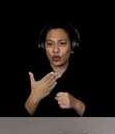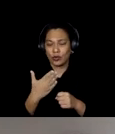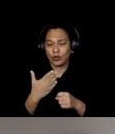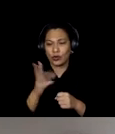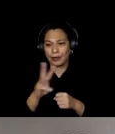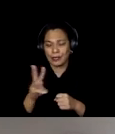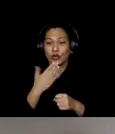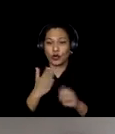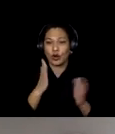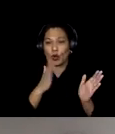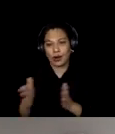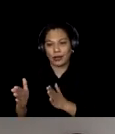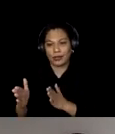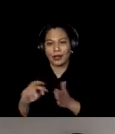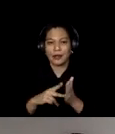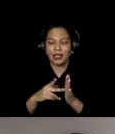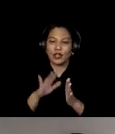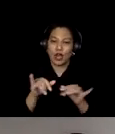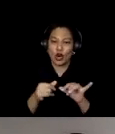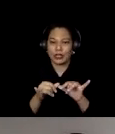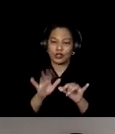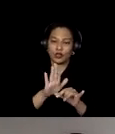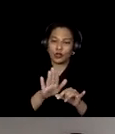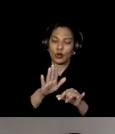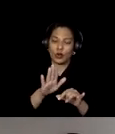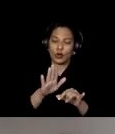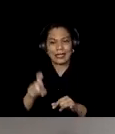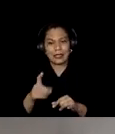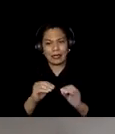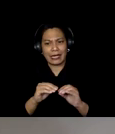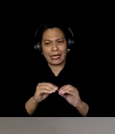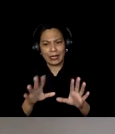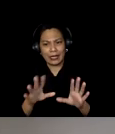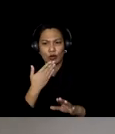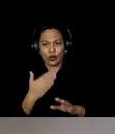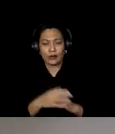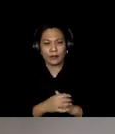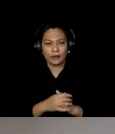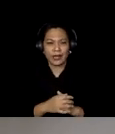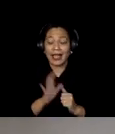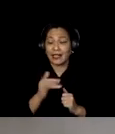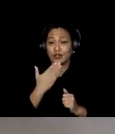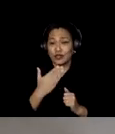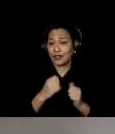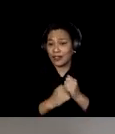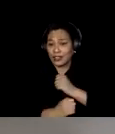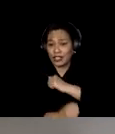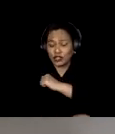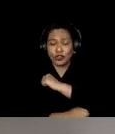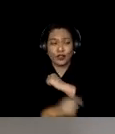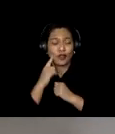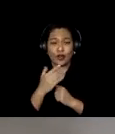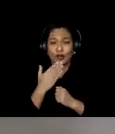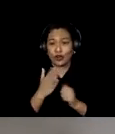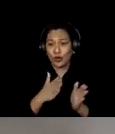website. So site architecture. This is, again, the foundation. A well-organized website makes it